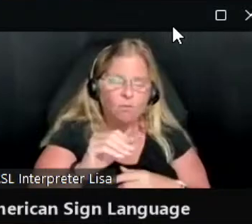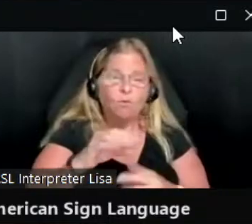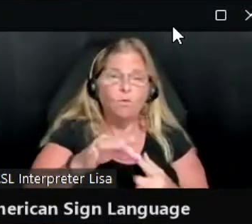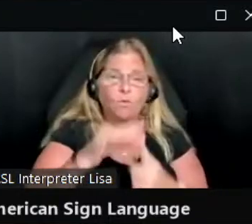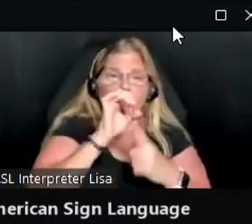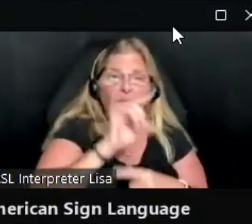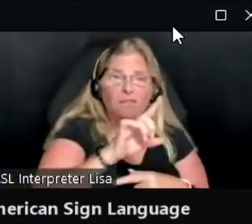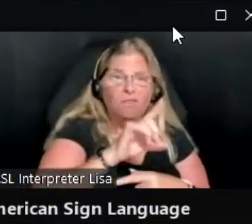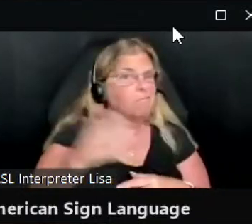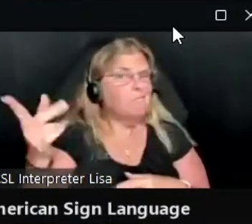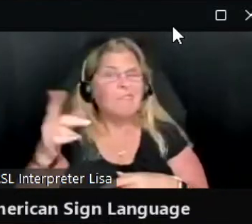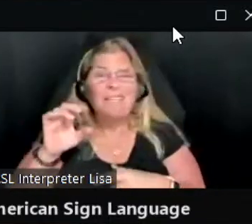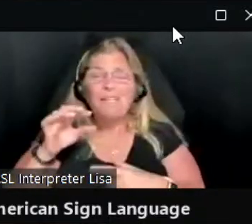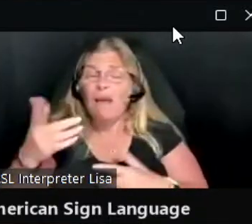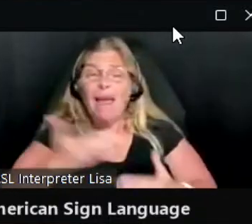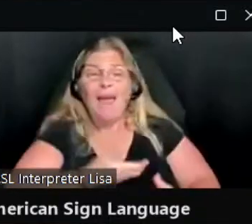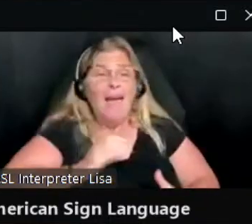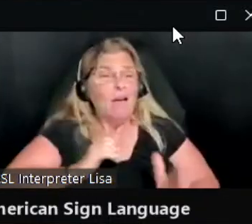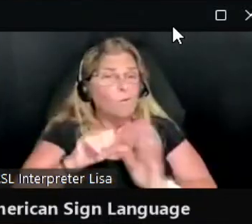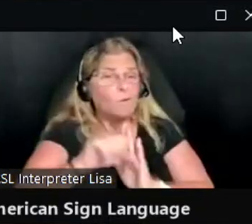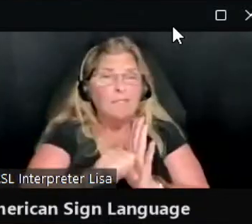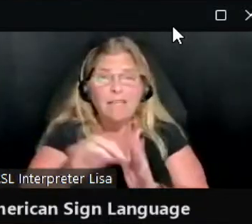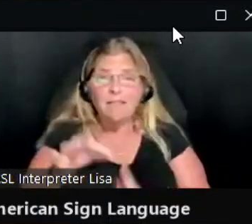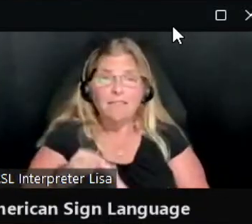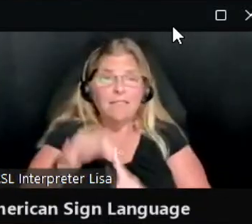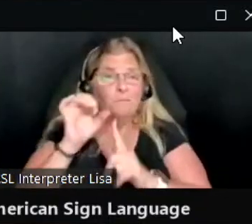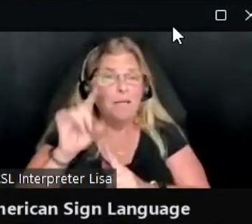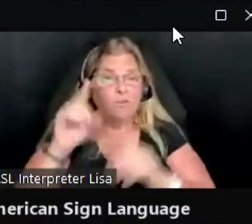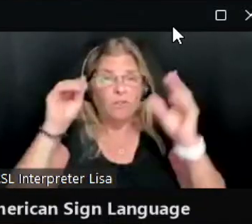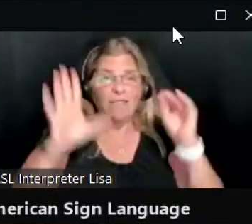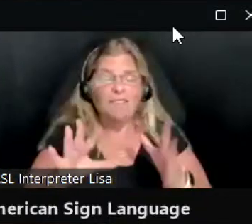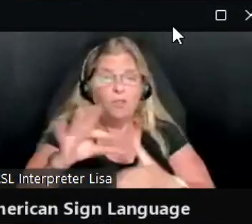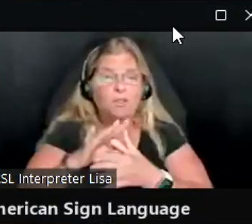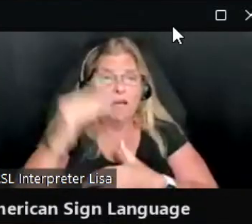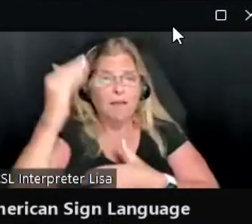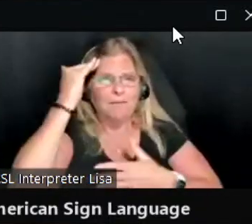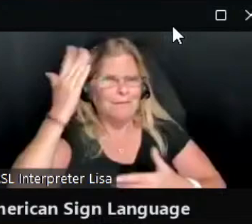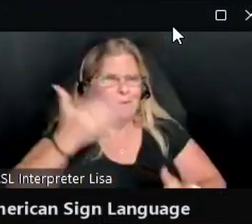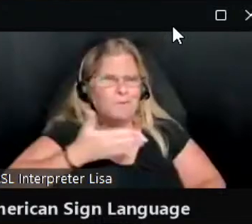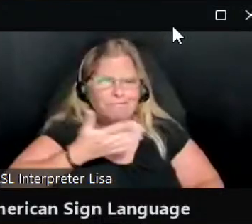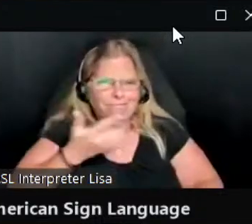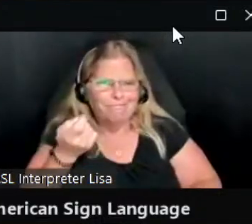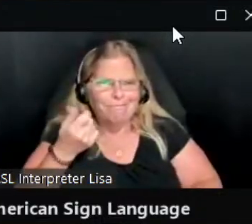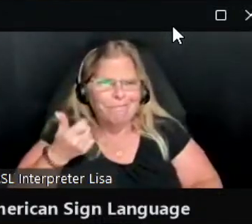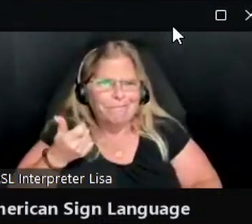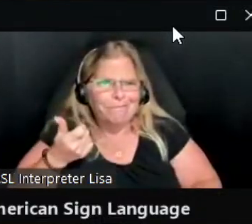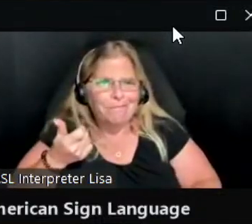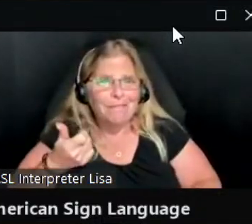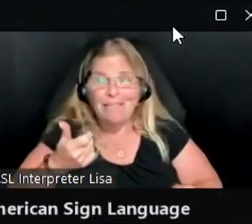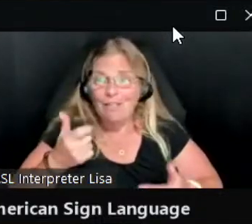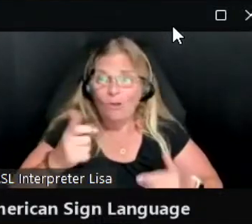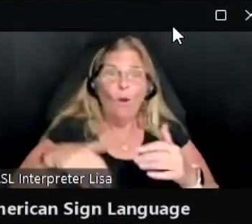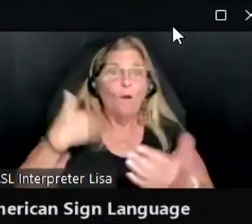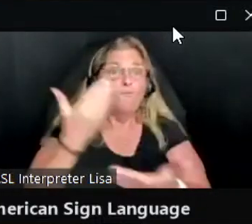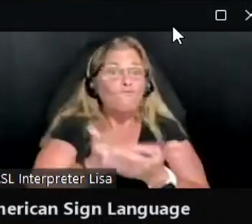a lot of content knowledge. And I wonder about that, particularly when you get to middle school.